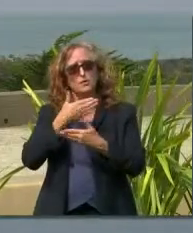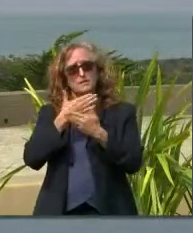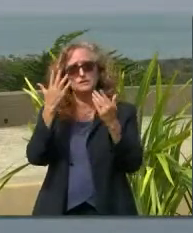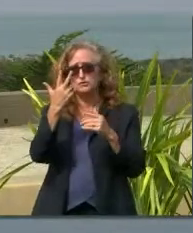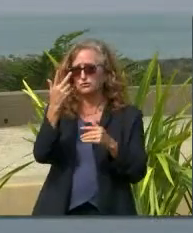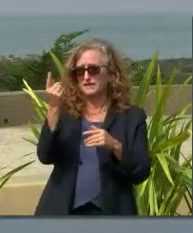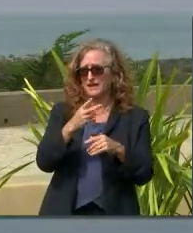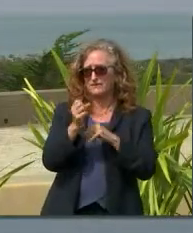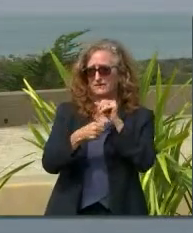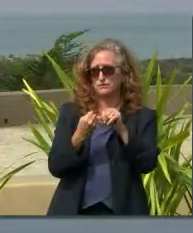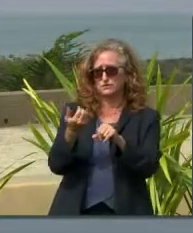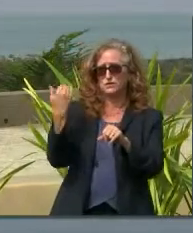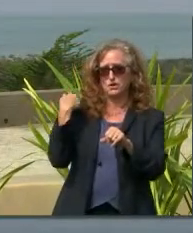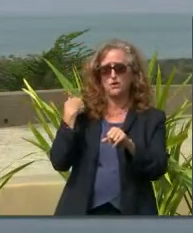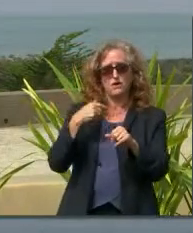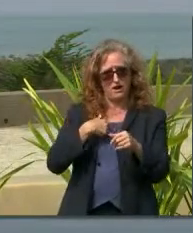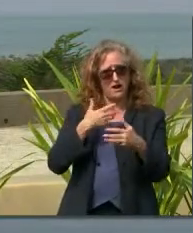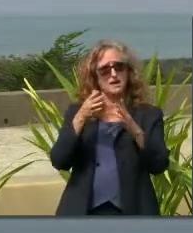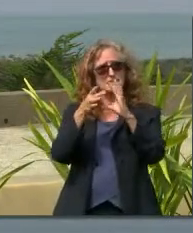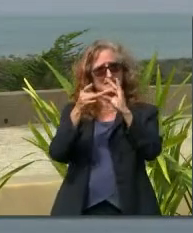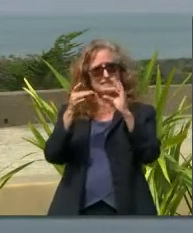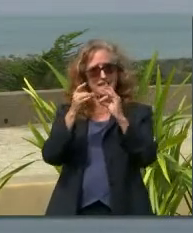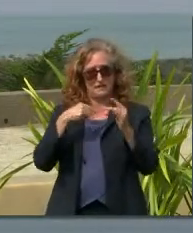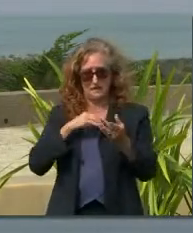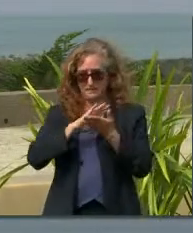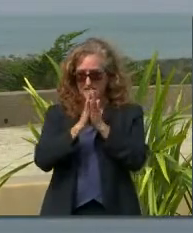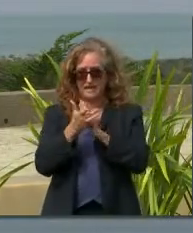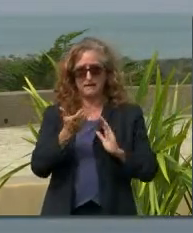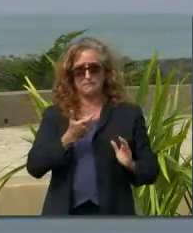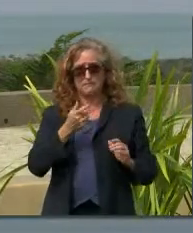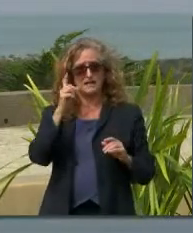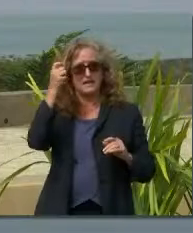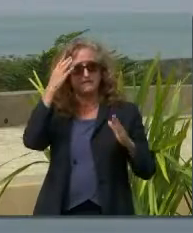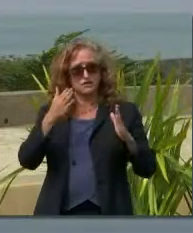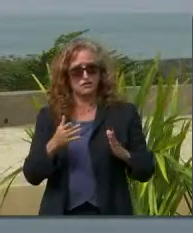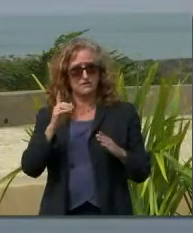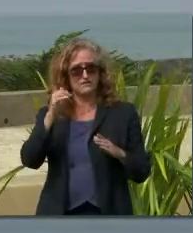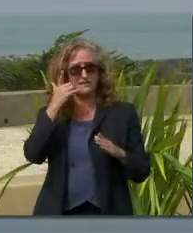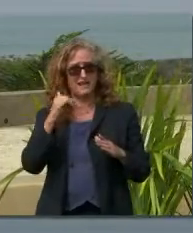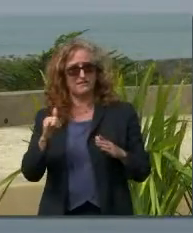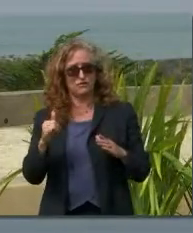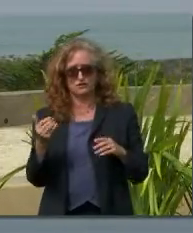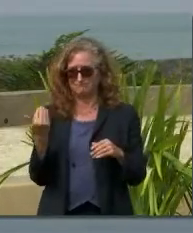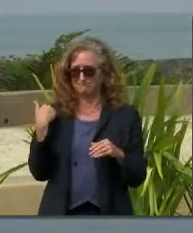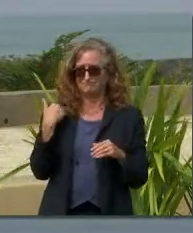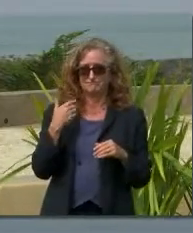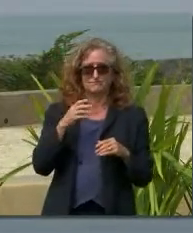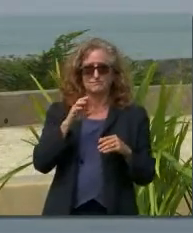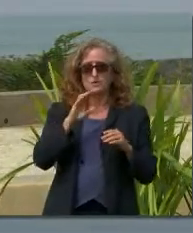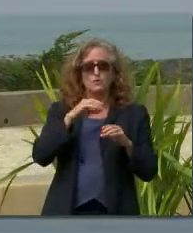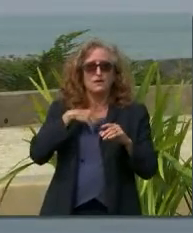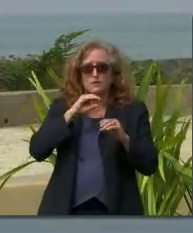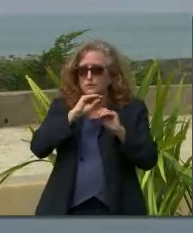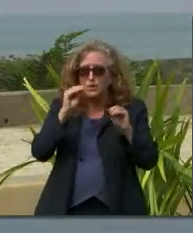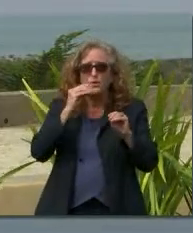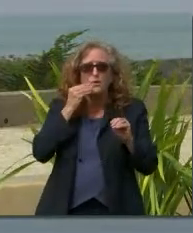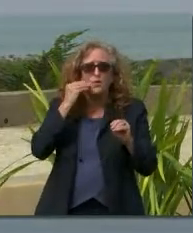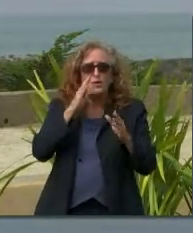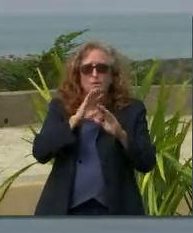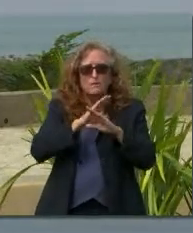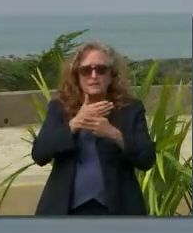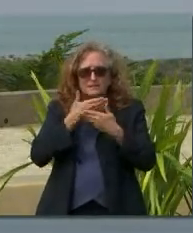ago, I made this point. When I became governor of California, it wasn't that long ago, we had no homeless strategy, we had no